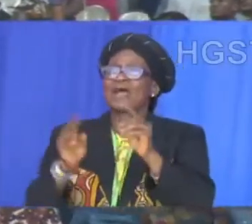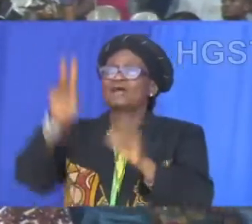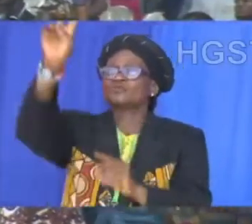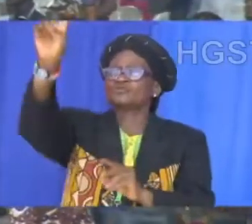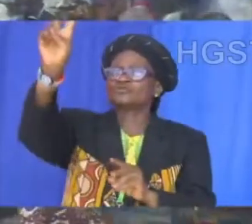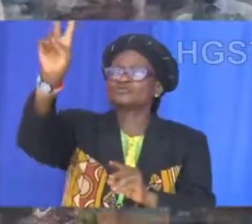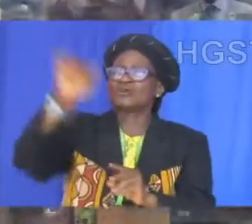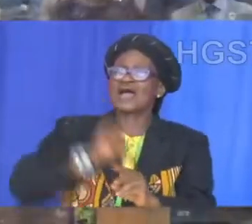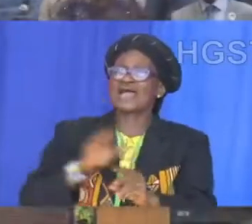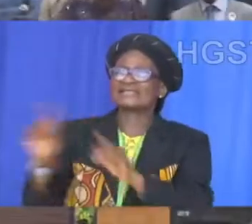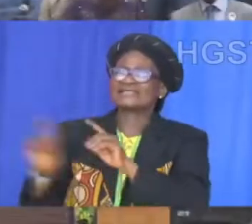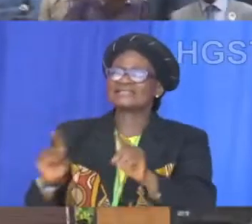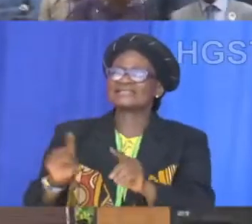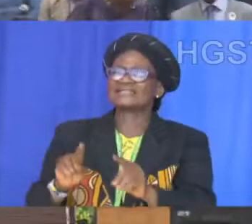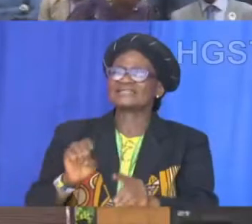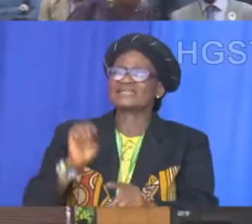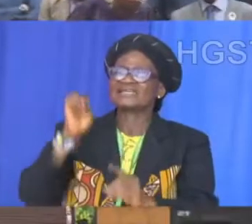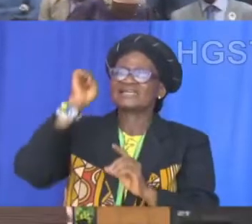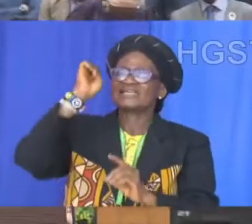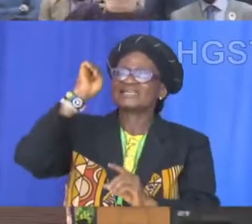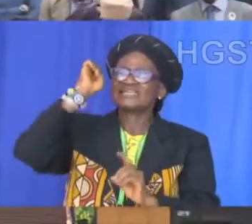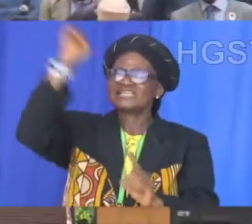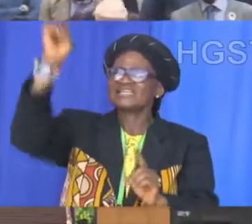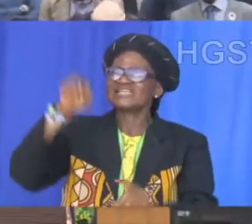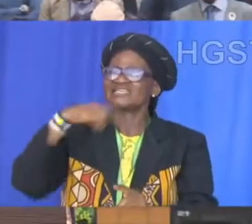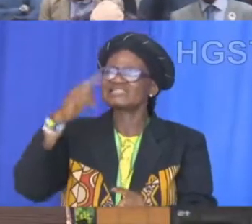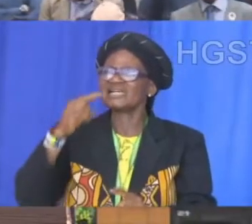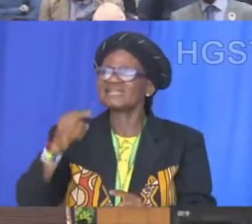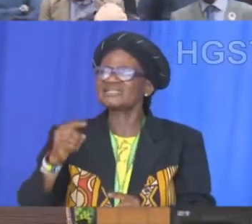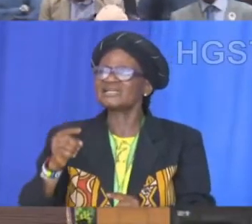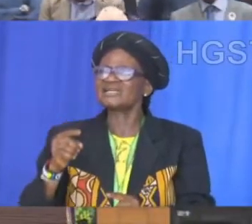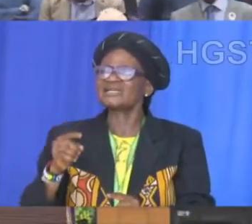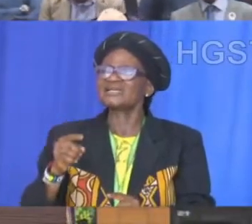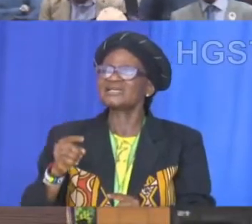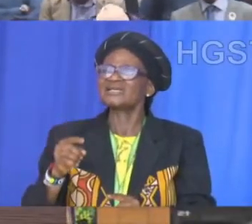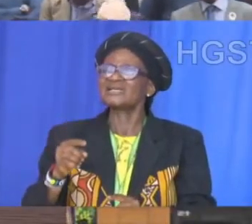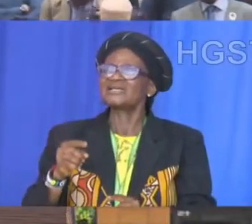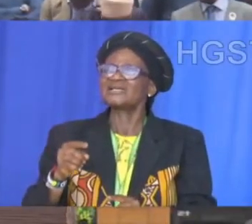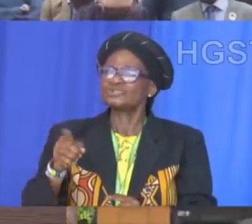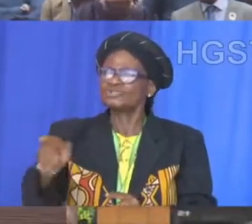He said, you may not find enough food to eat,